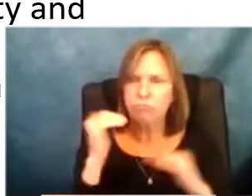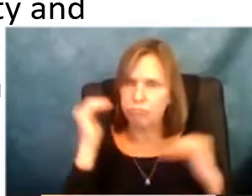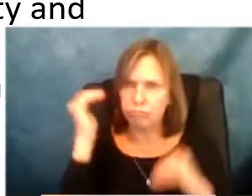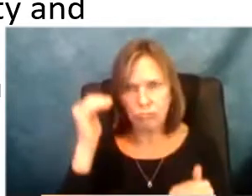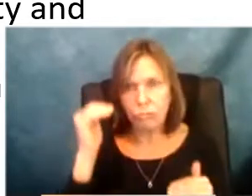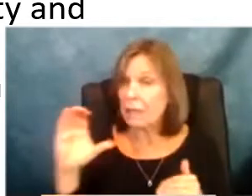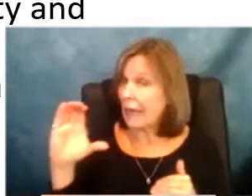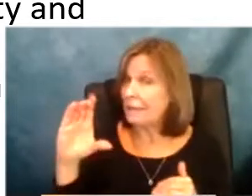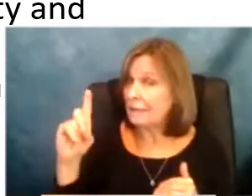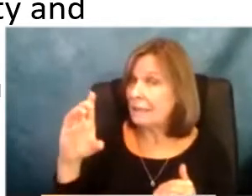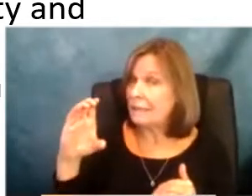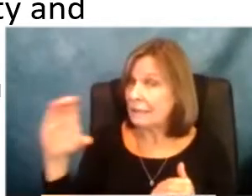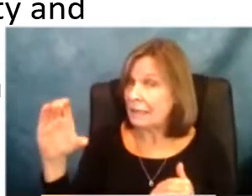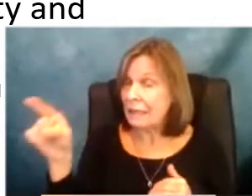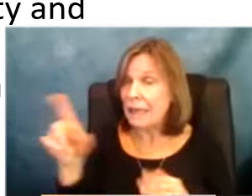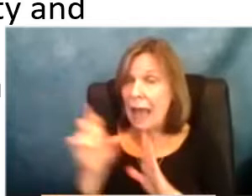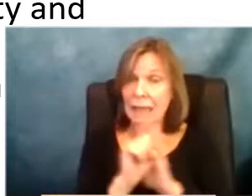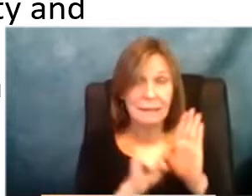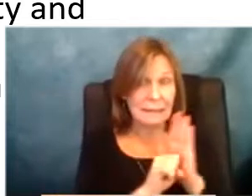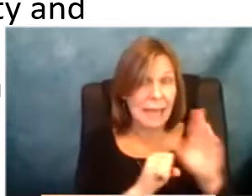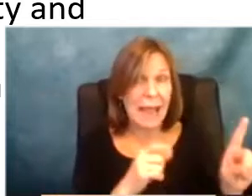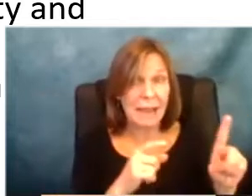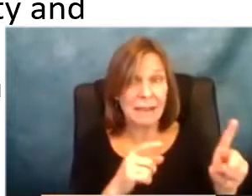CDC, CMS, and state data,